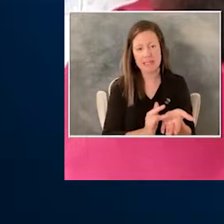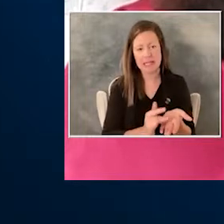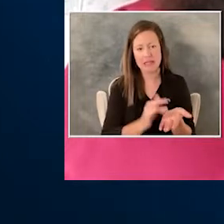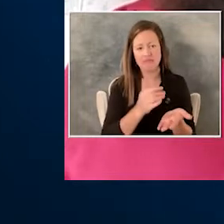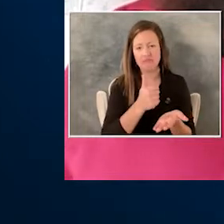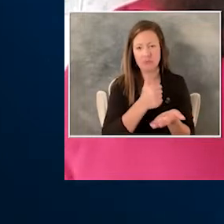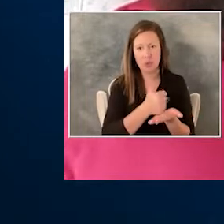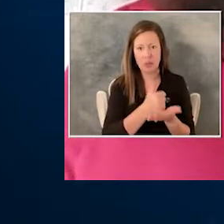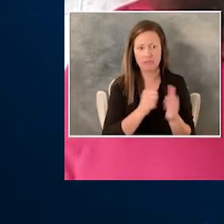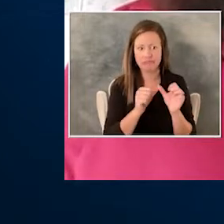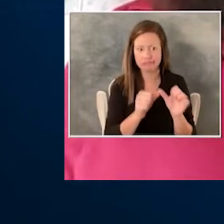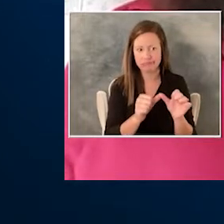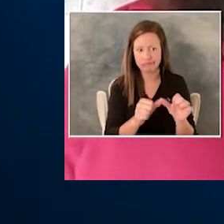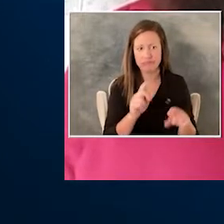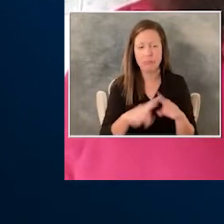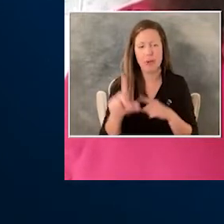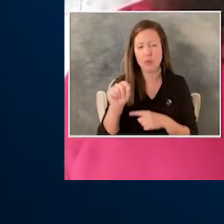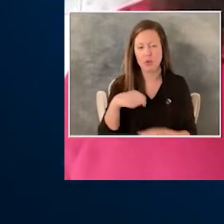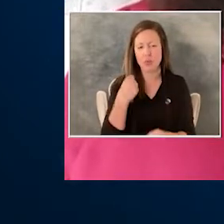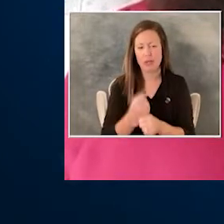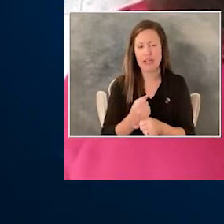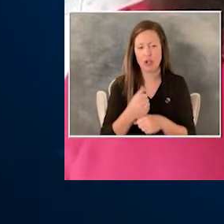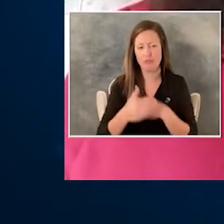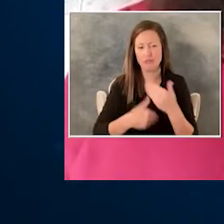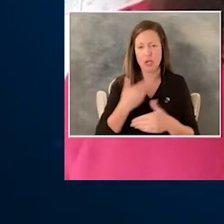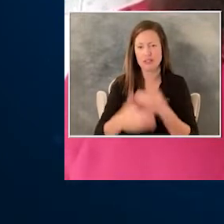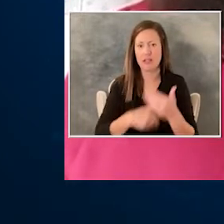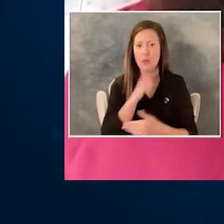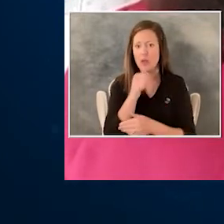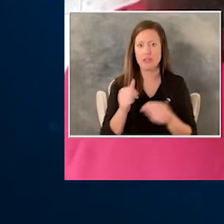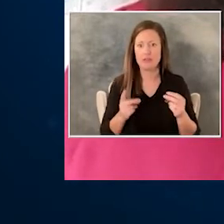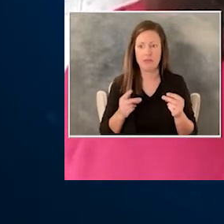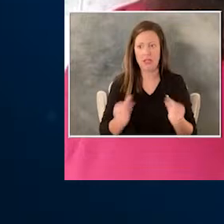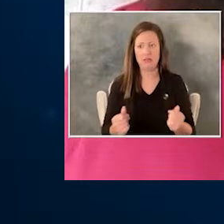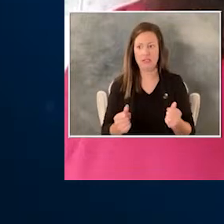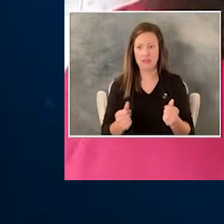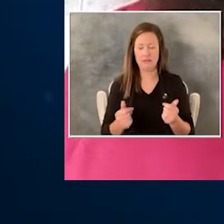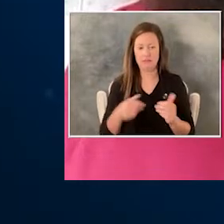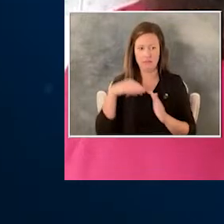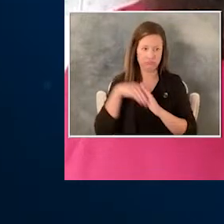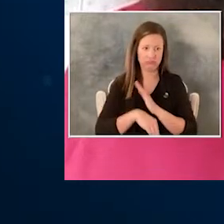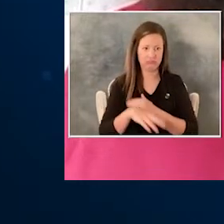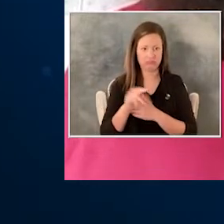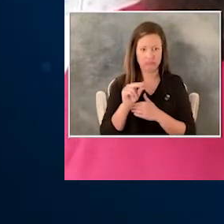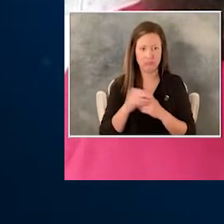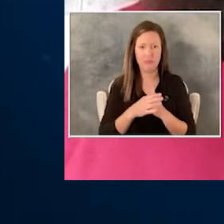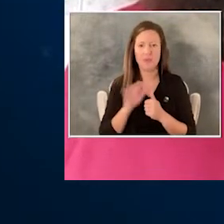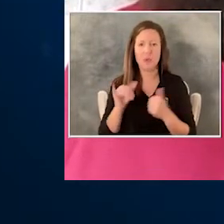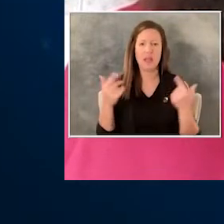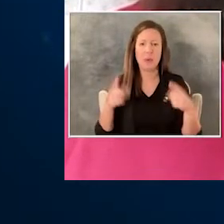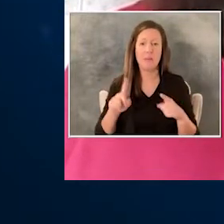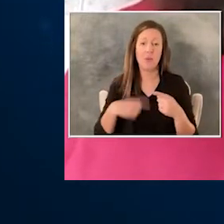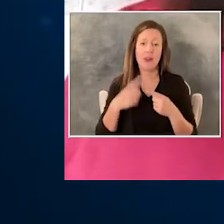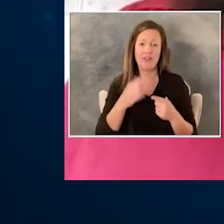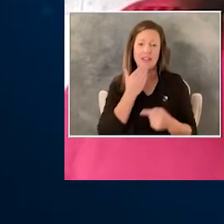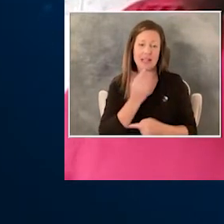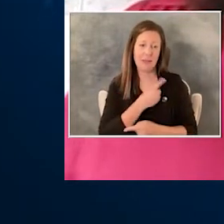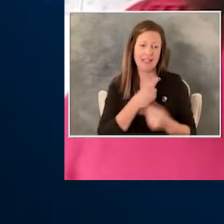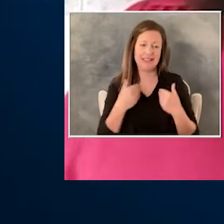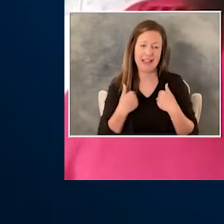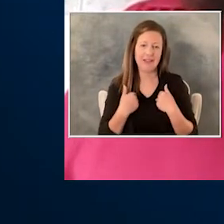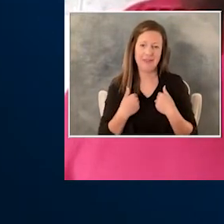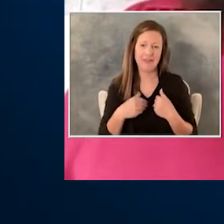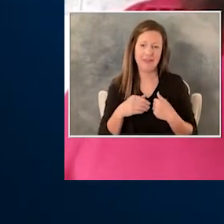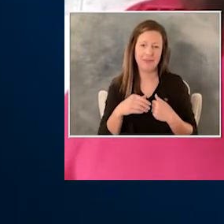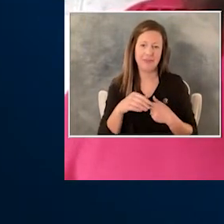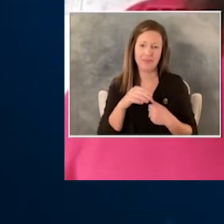a 20-year process. It wasn't, and so that's basically what happens when you've been a diabetic for 50 years, type